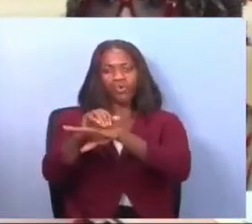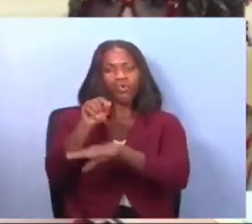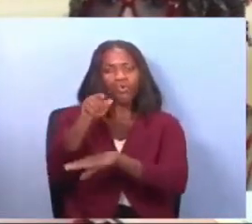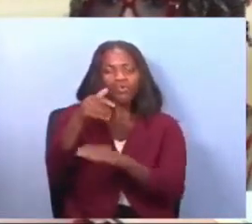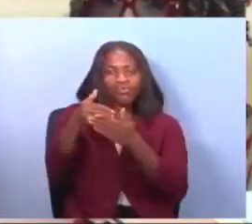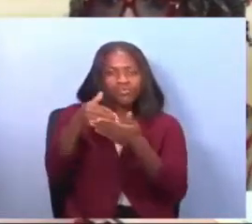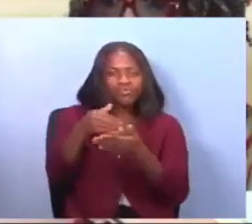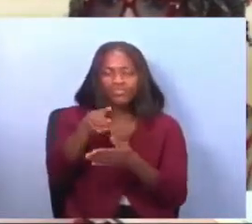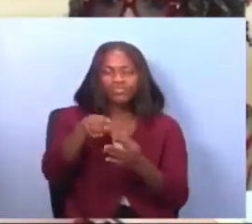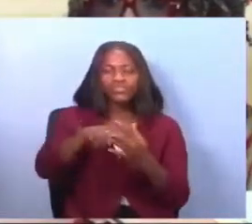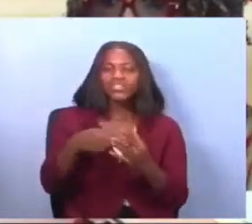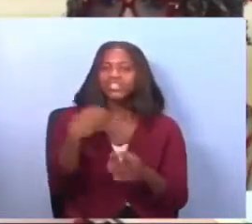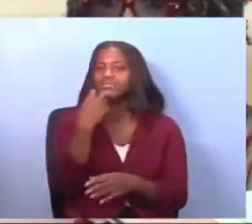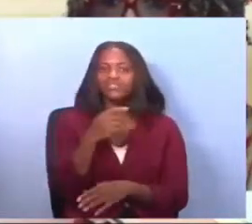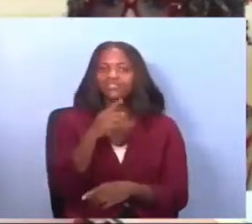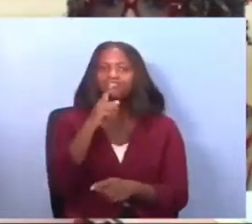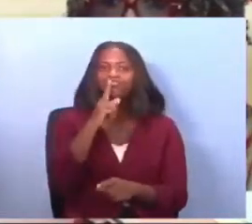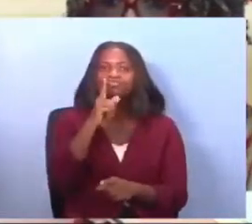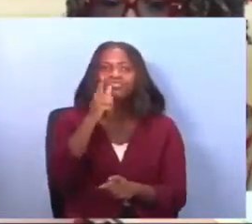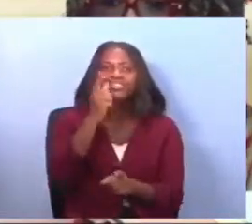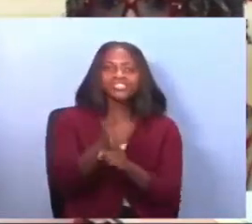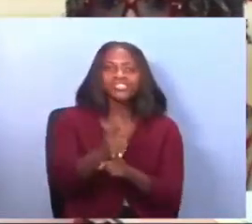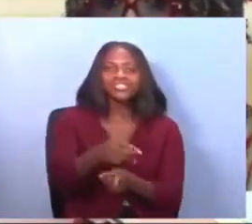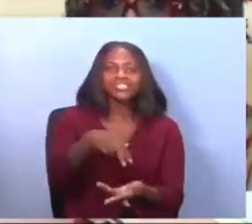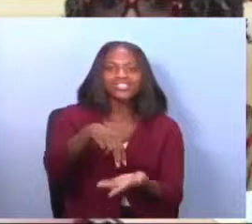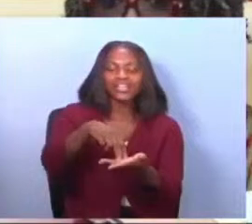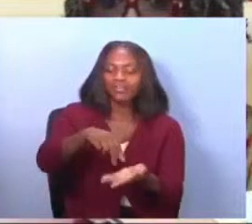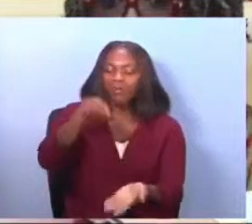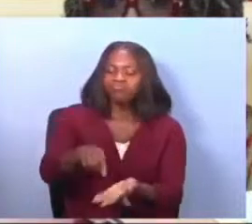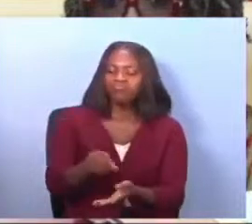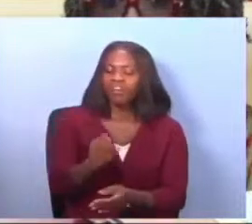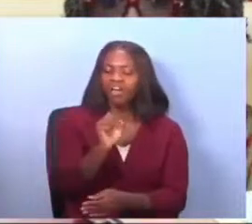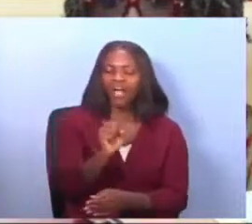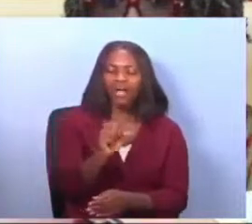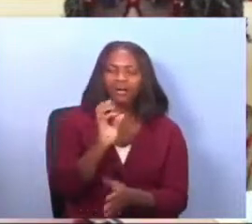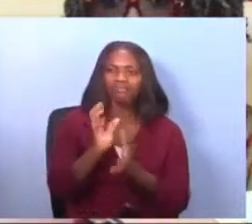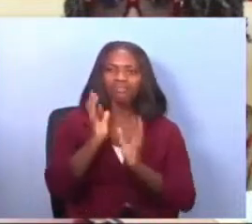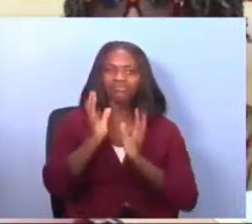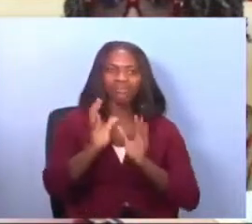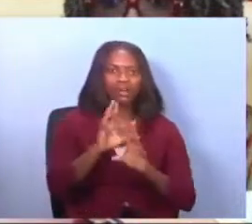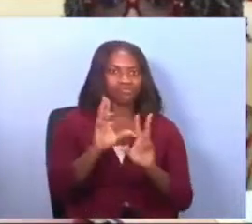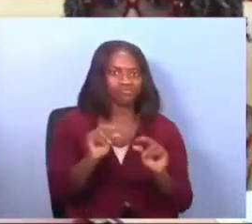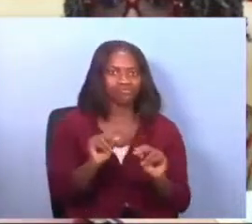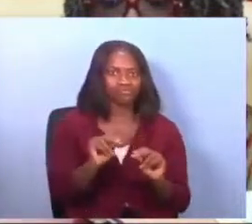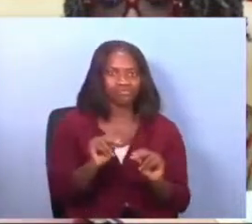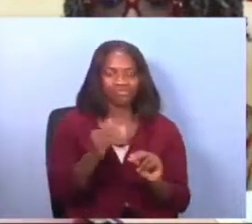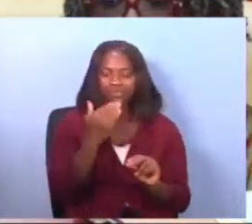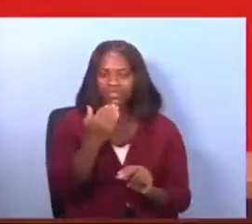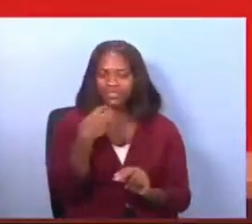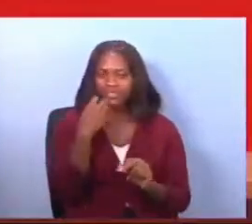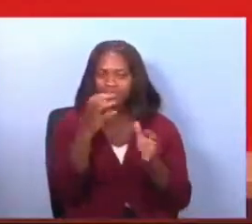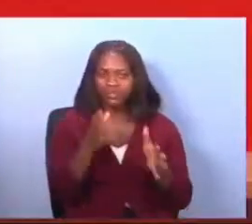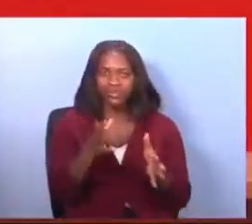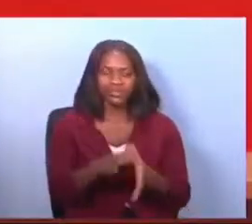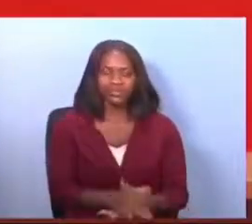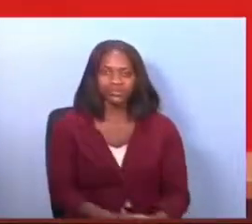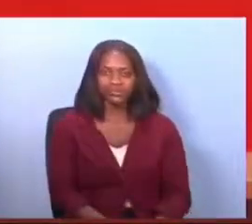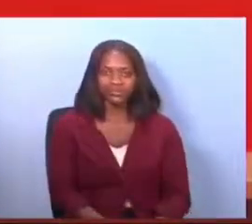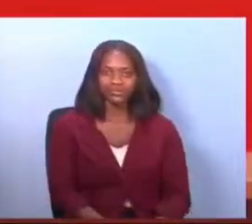before you speak. You just don't get up, put your microphone on, and start talking. Thank you, Mr. Speaker.